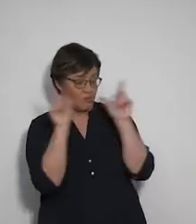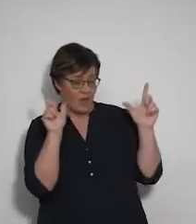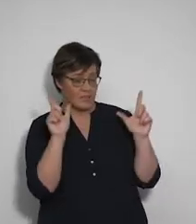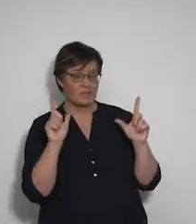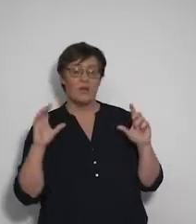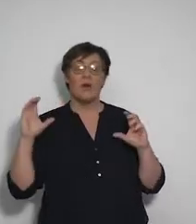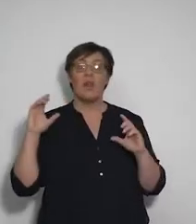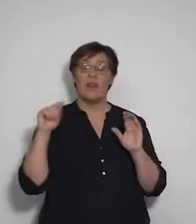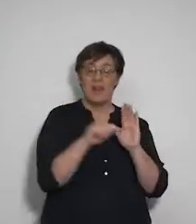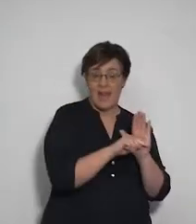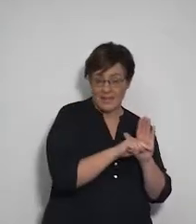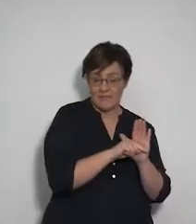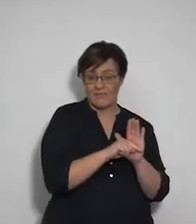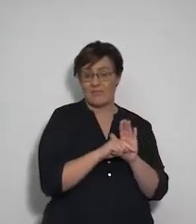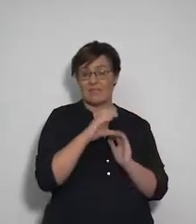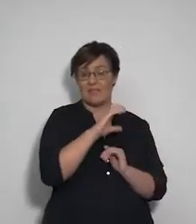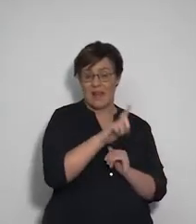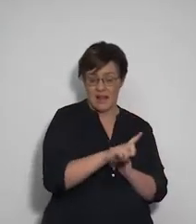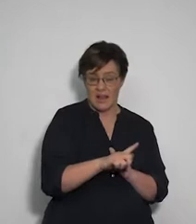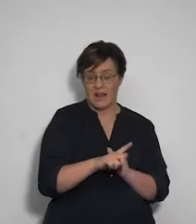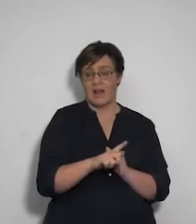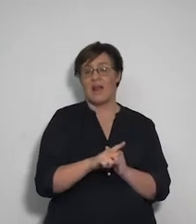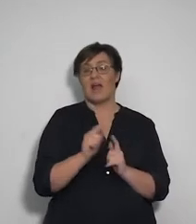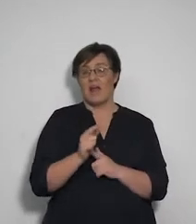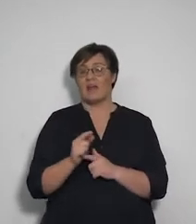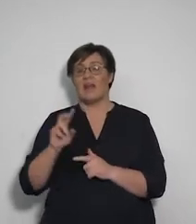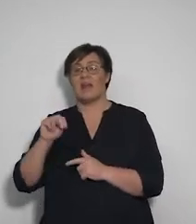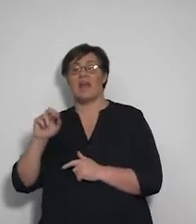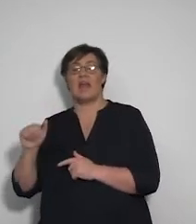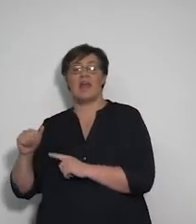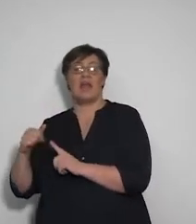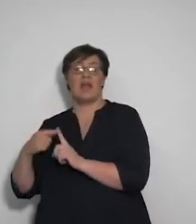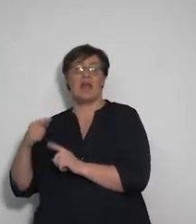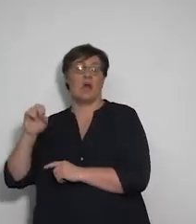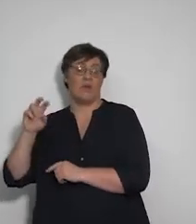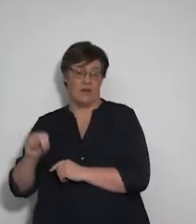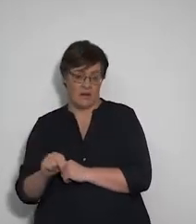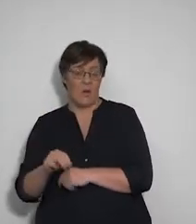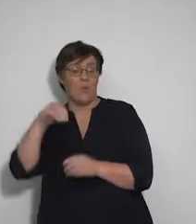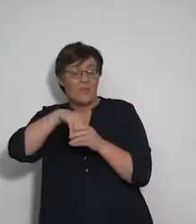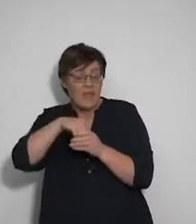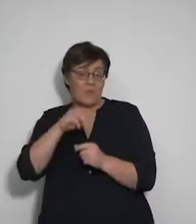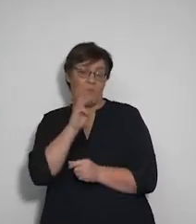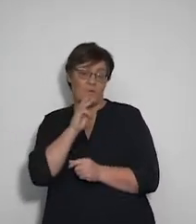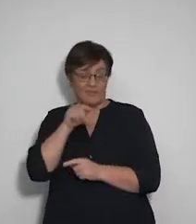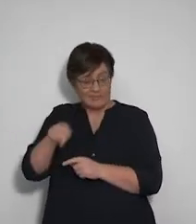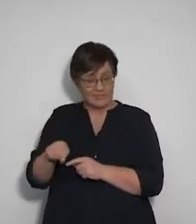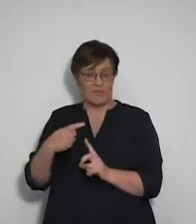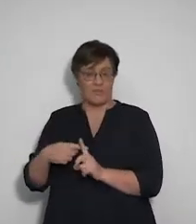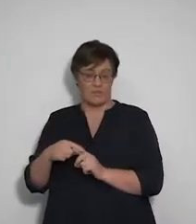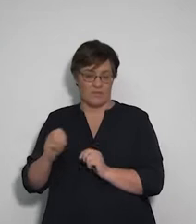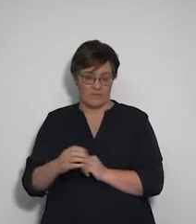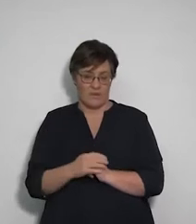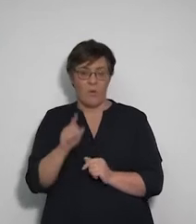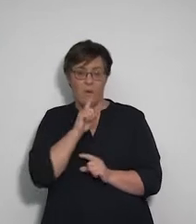exists between the negative chloride anion and these hydrogen ions in the water molecules, which are positive because they